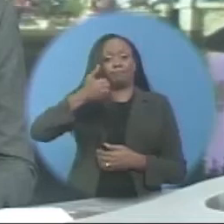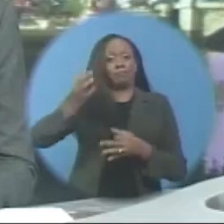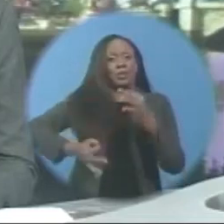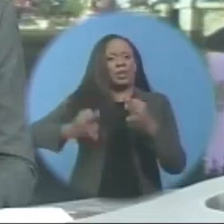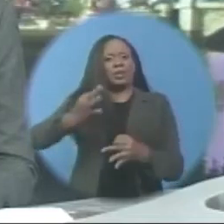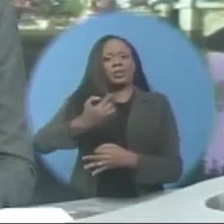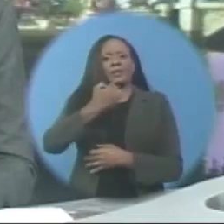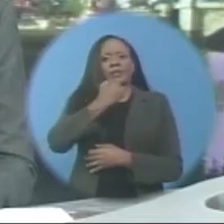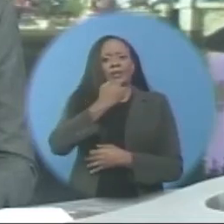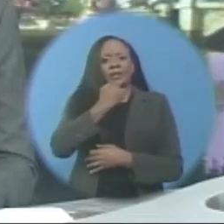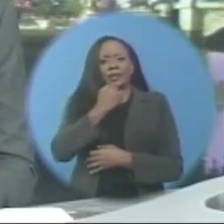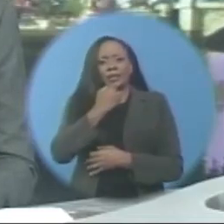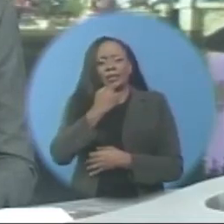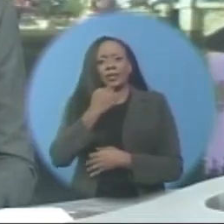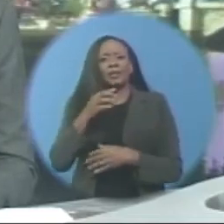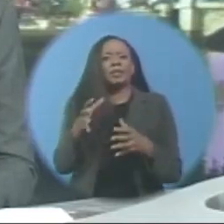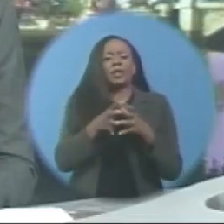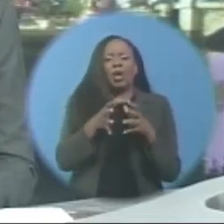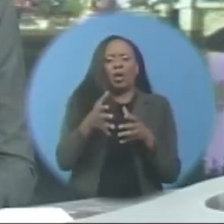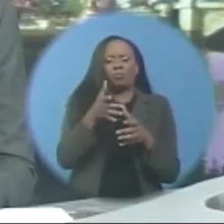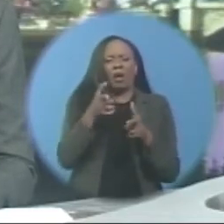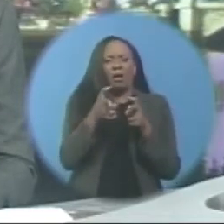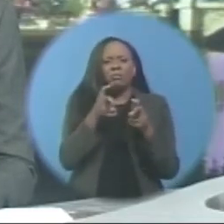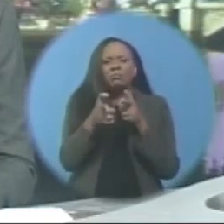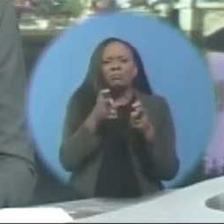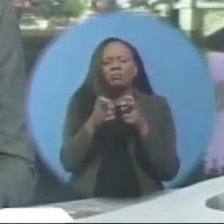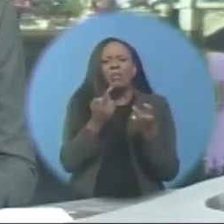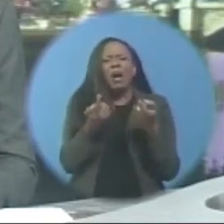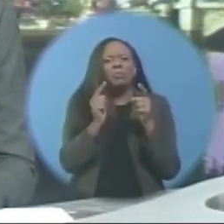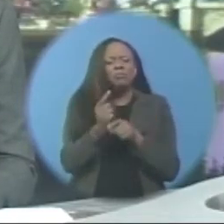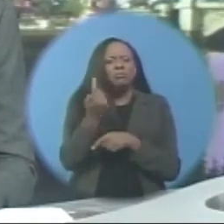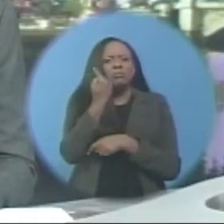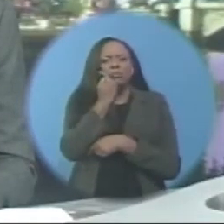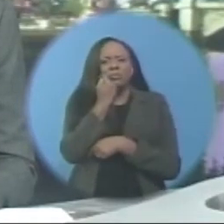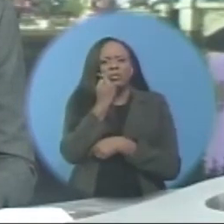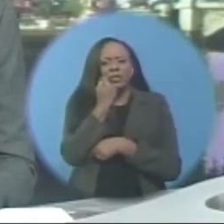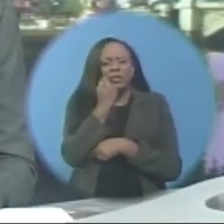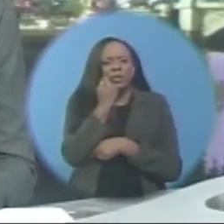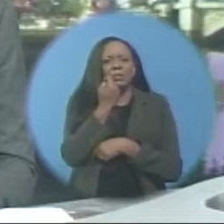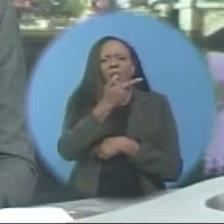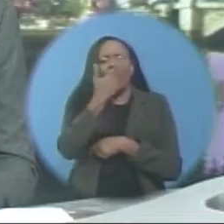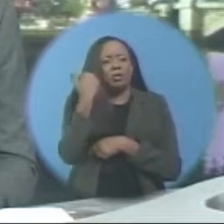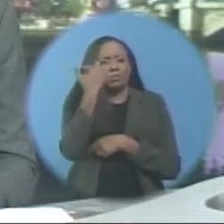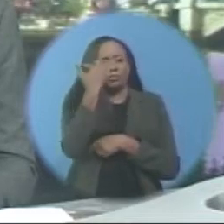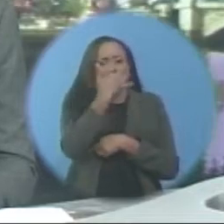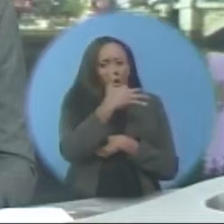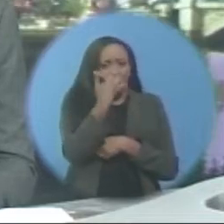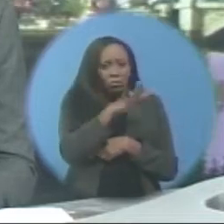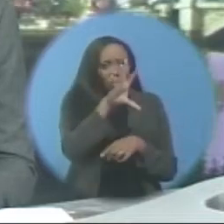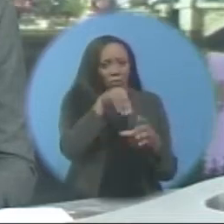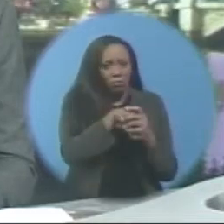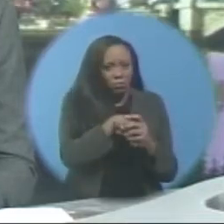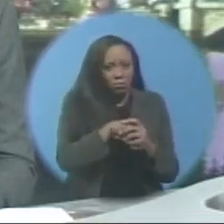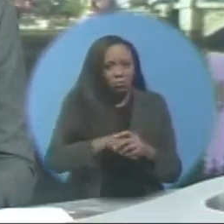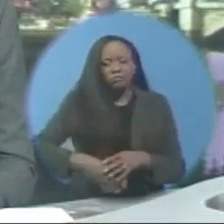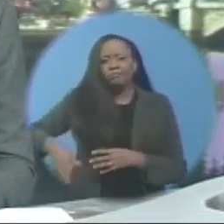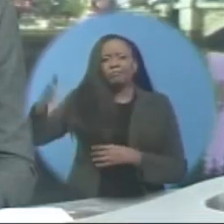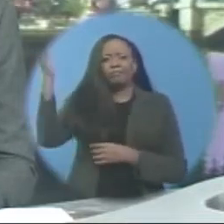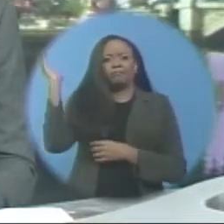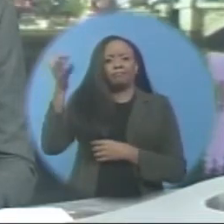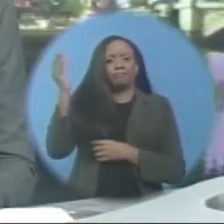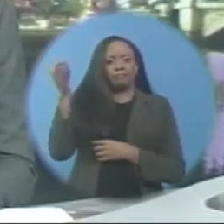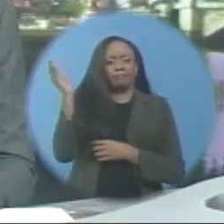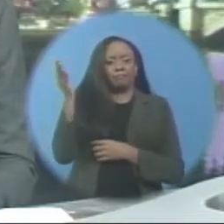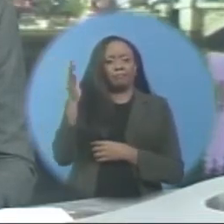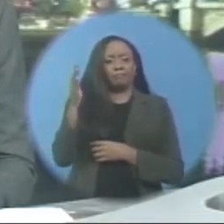doubt that much of the firearm use seen in recent times is fueled by the drug trade. He made the comments while addressing